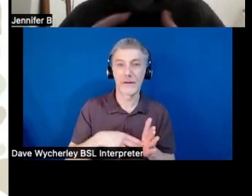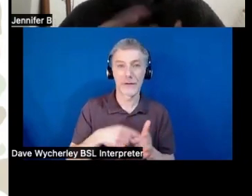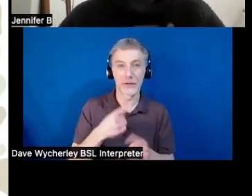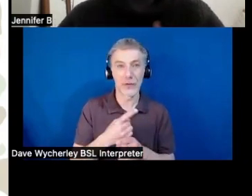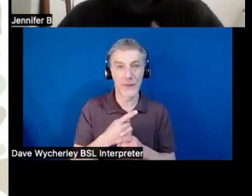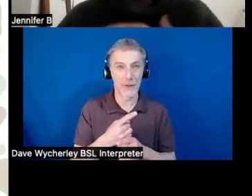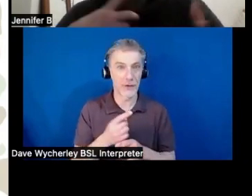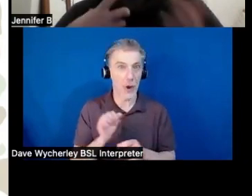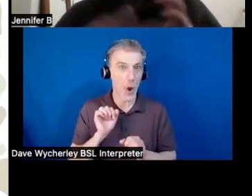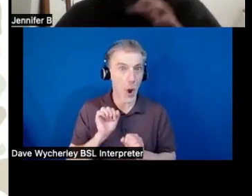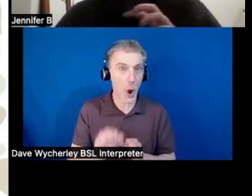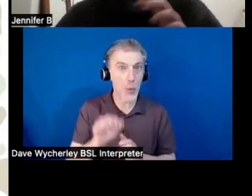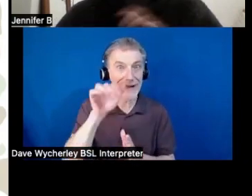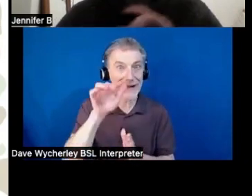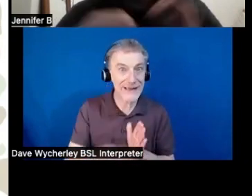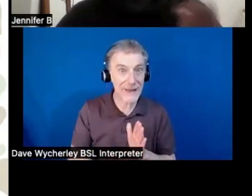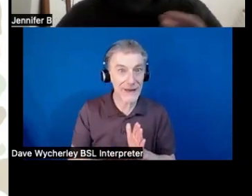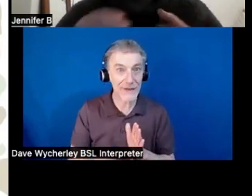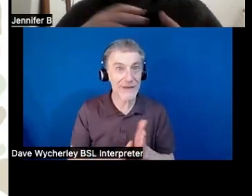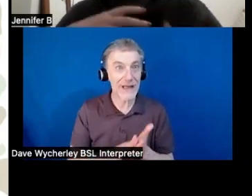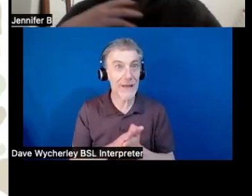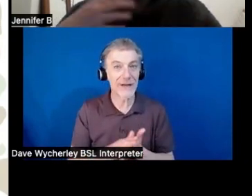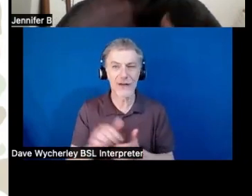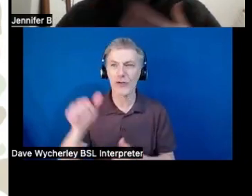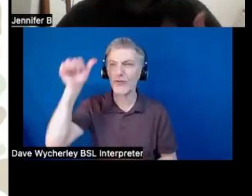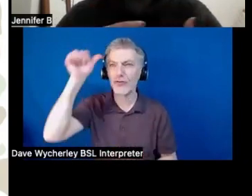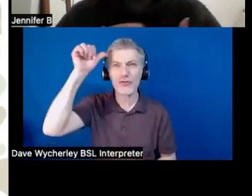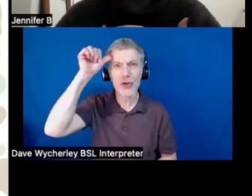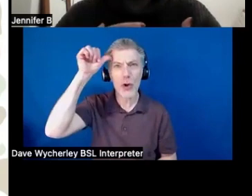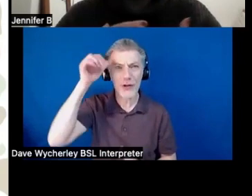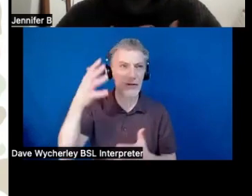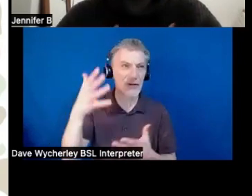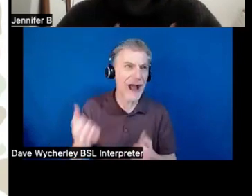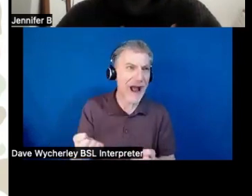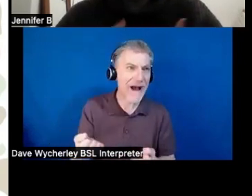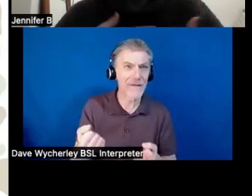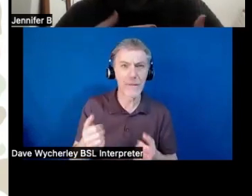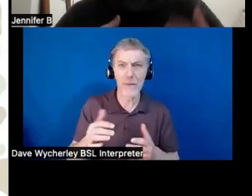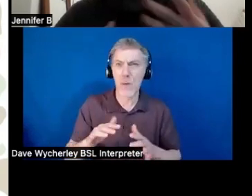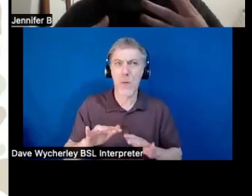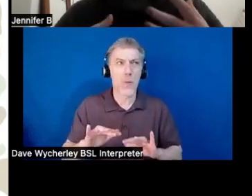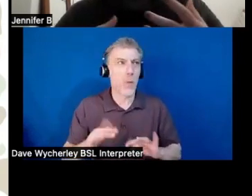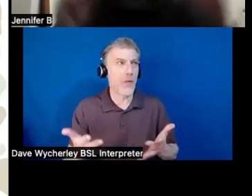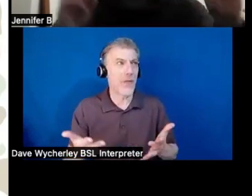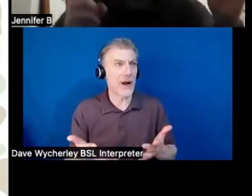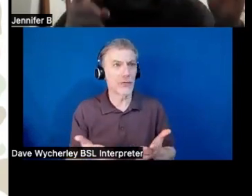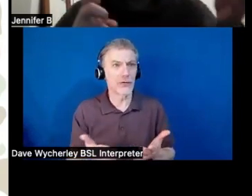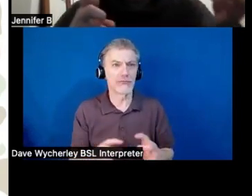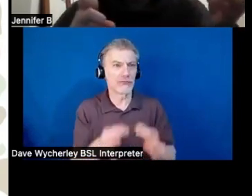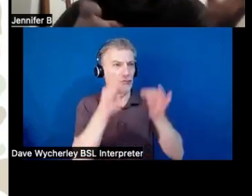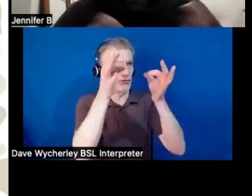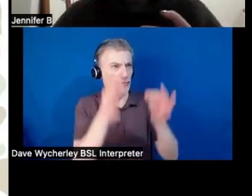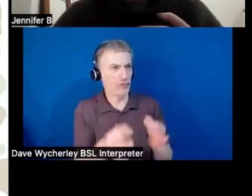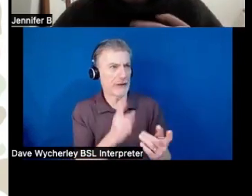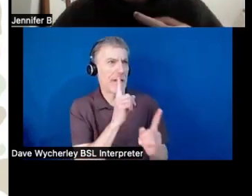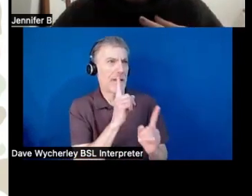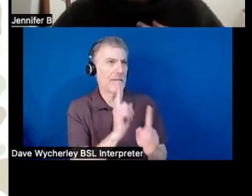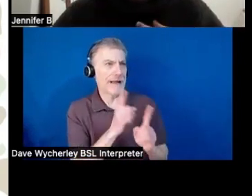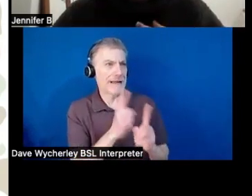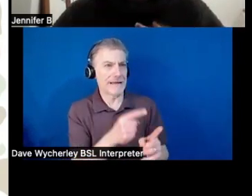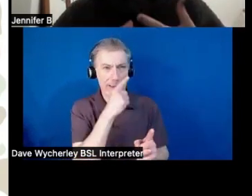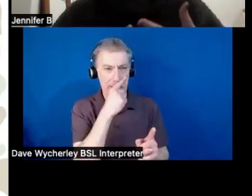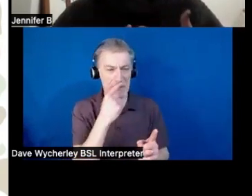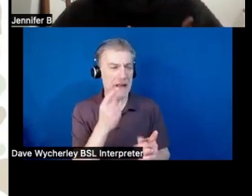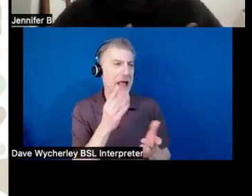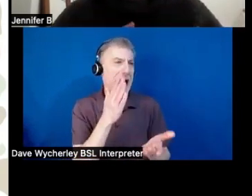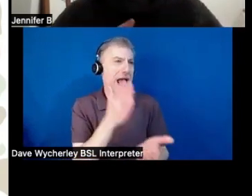may be otherwise incoherent or formless, or not necessarily something that is a standard narrative.